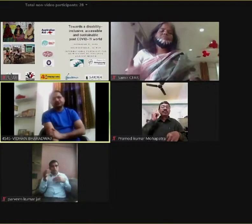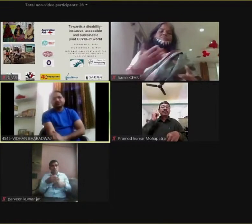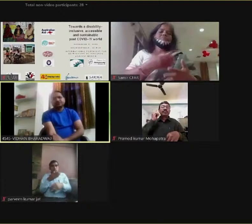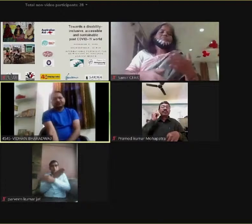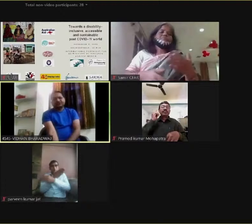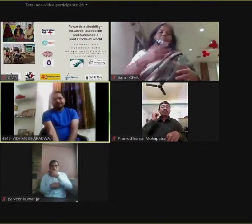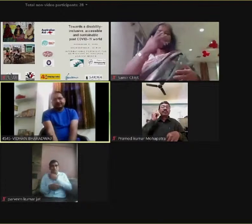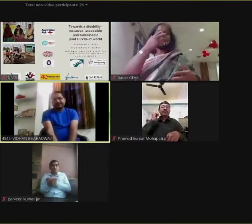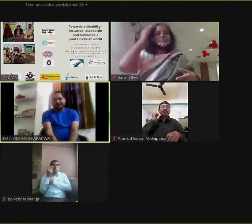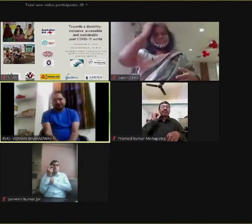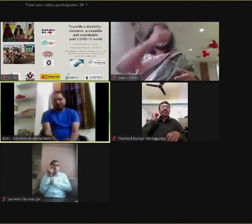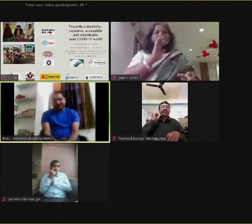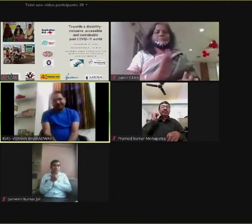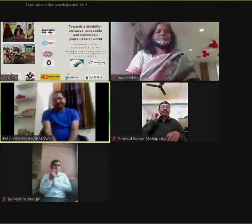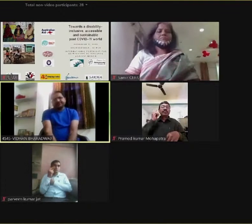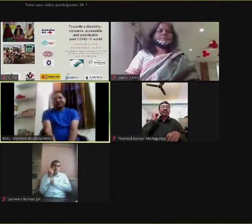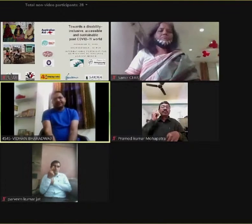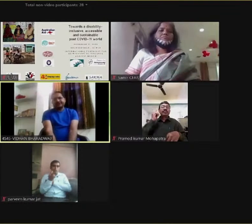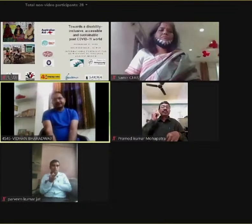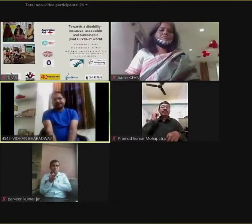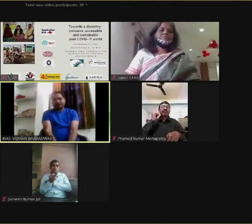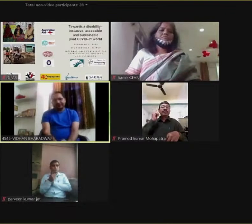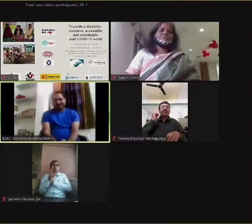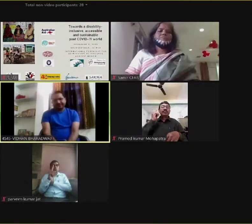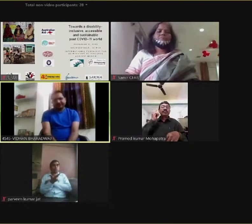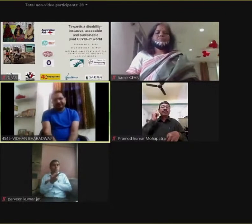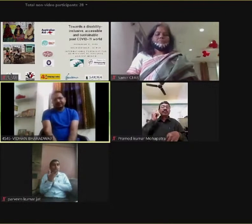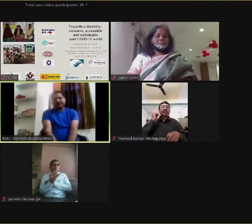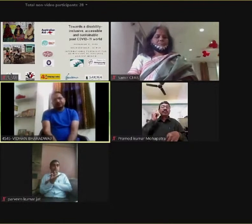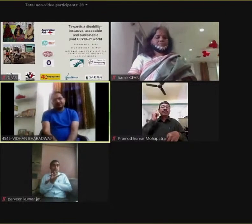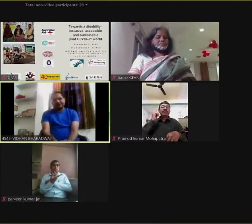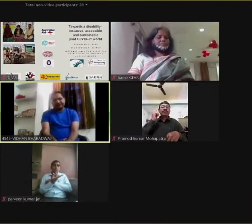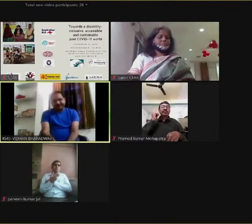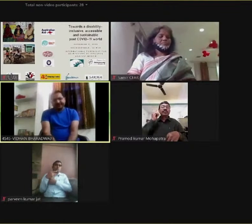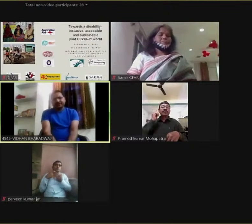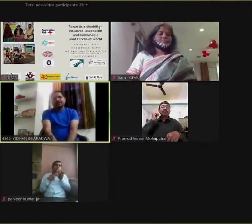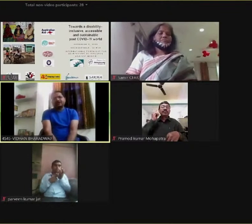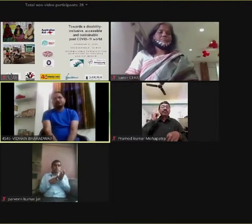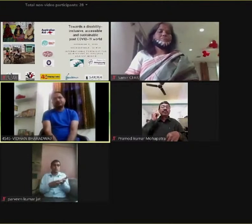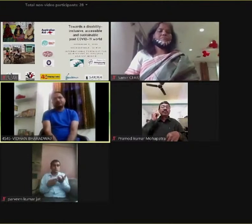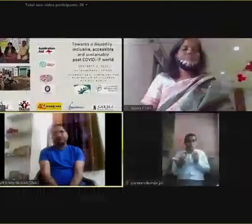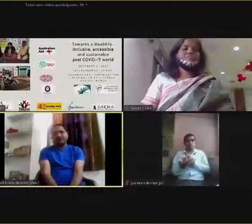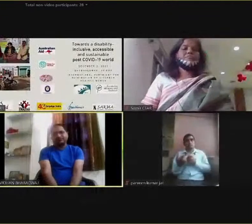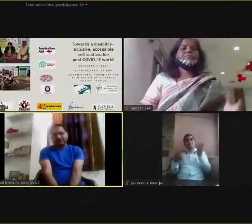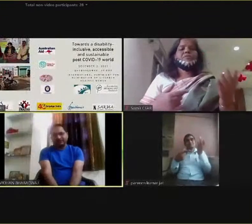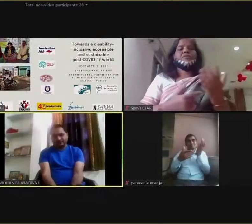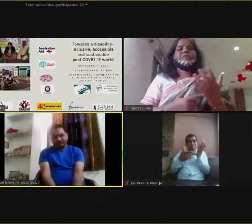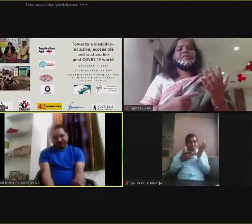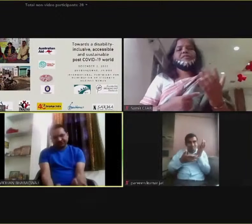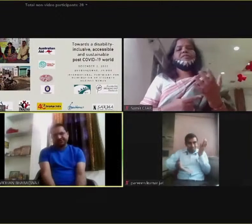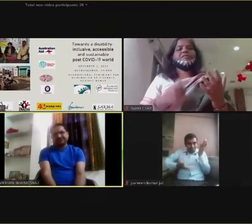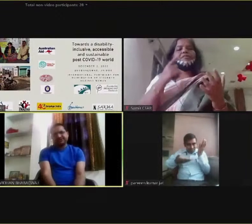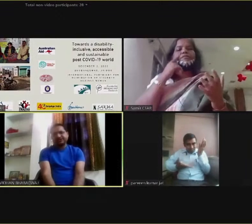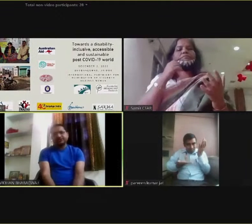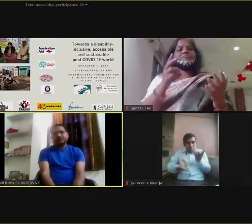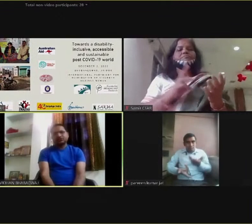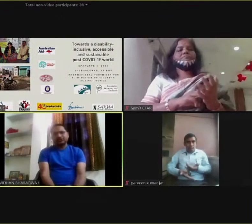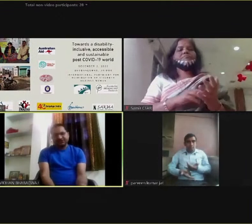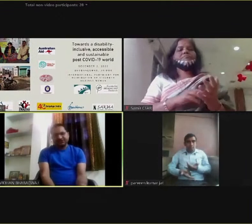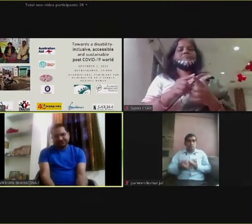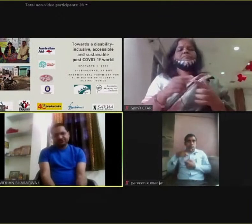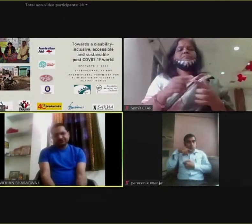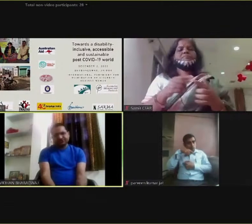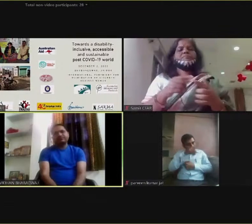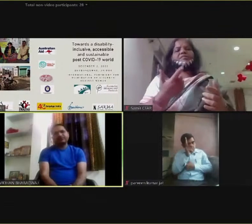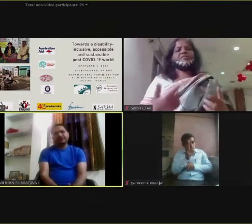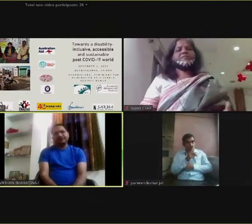any person who suffers from disability, the priority that is kept with regard to training, that